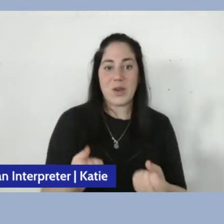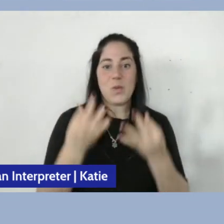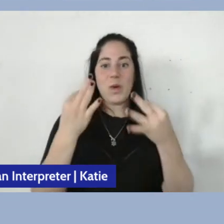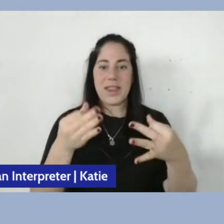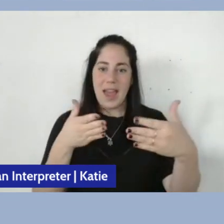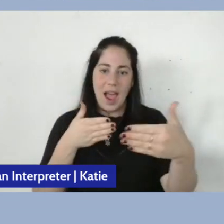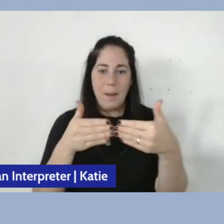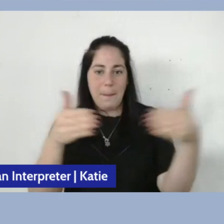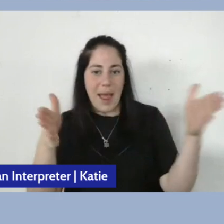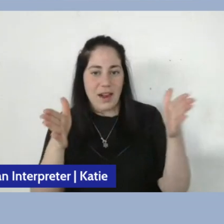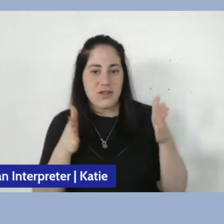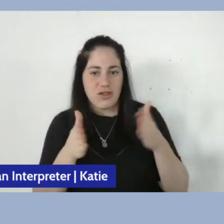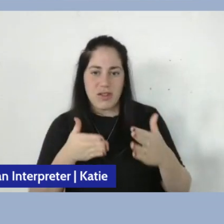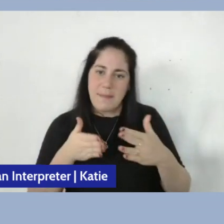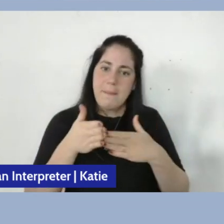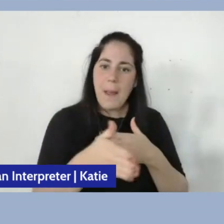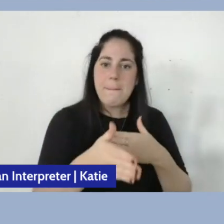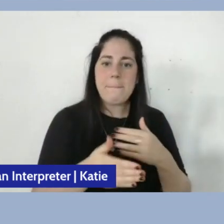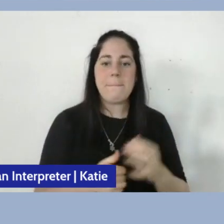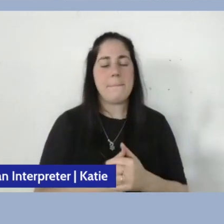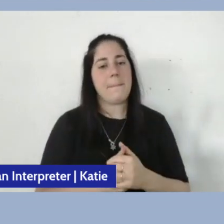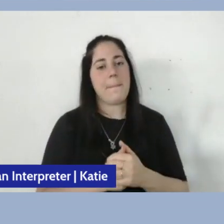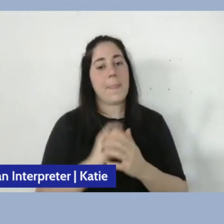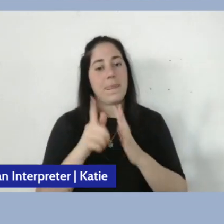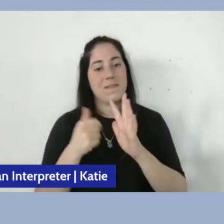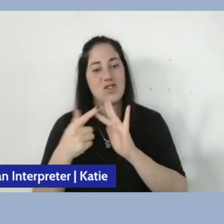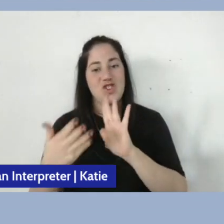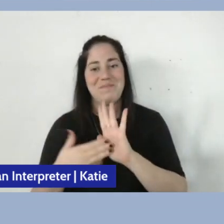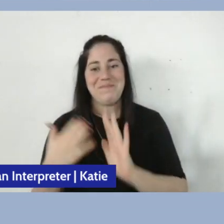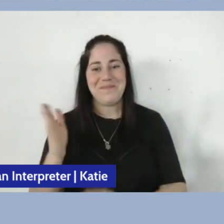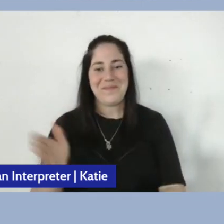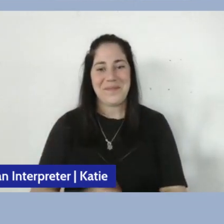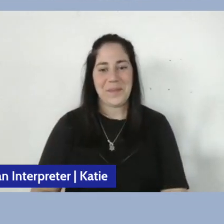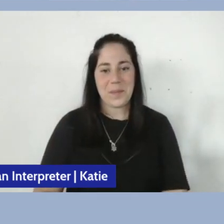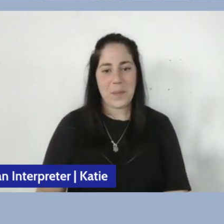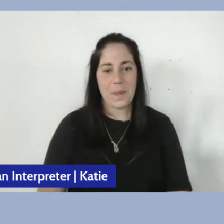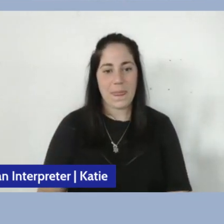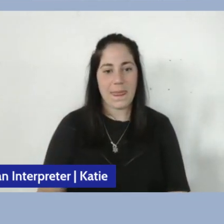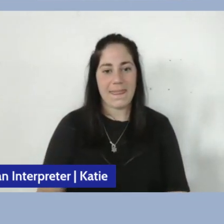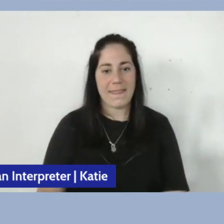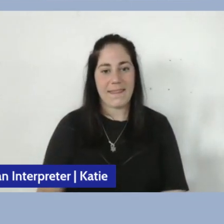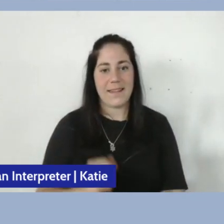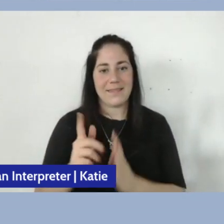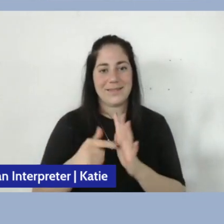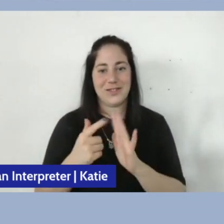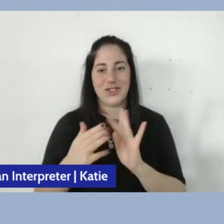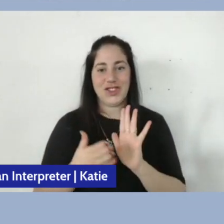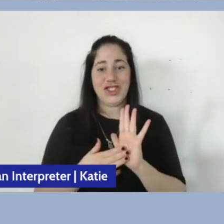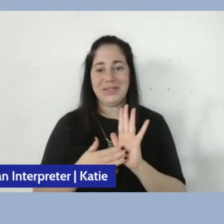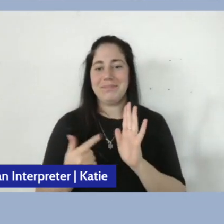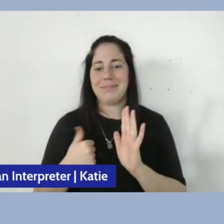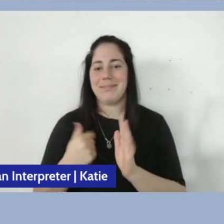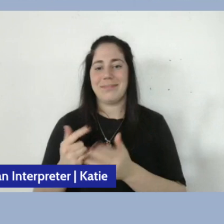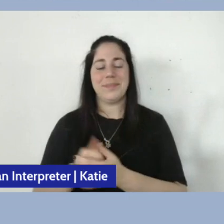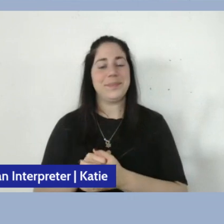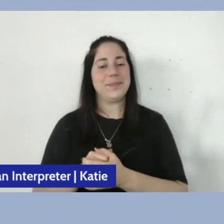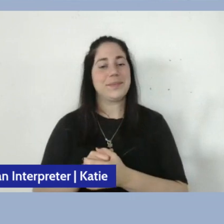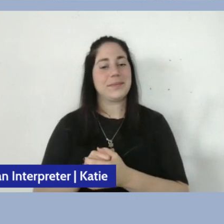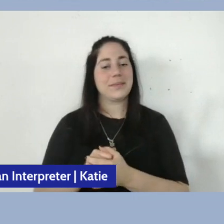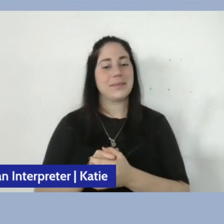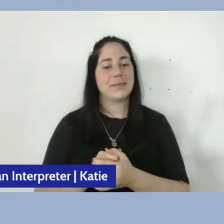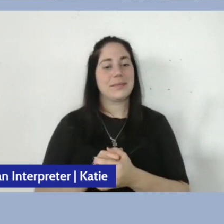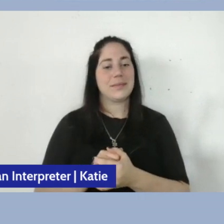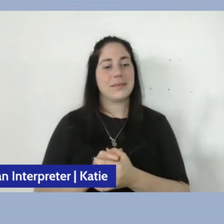Who wants to take it? Jim Besner? Yeah, Go on, Jim. I'm happy to add well, to you. how much can an interpreter